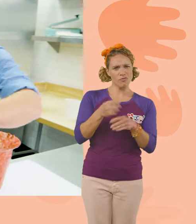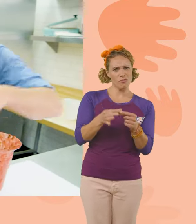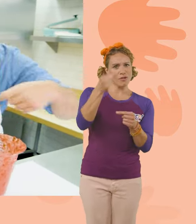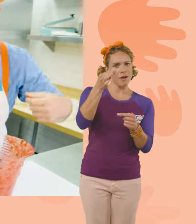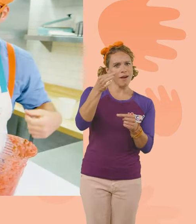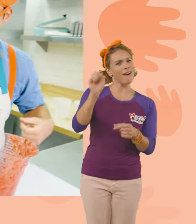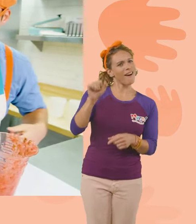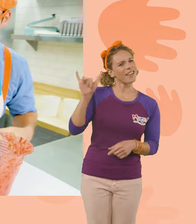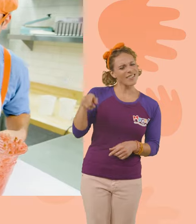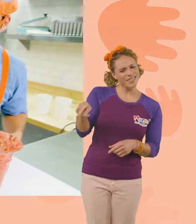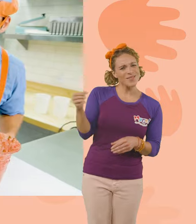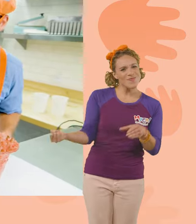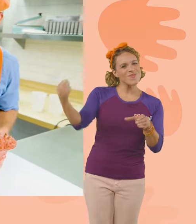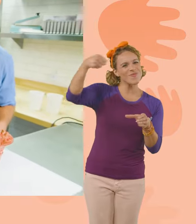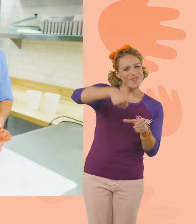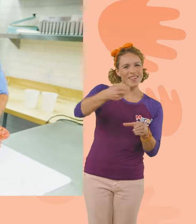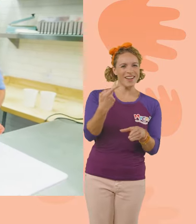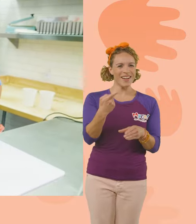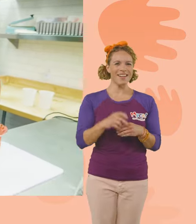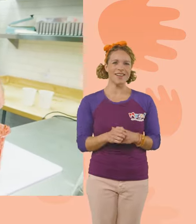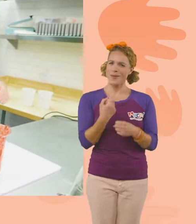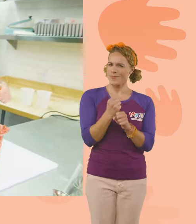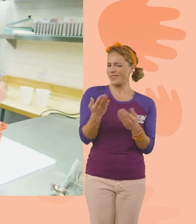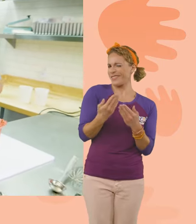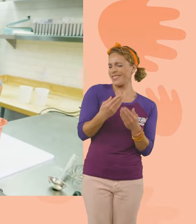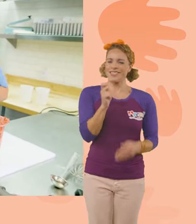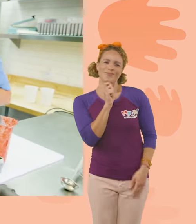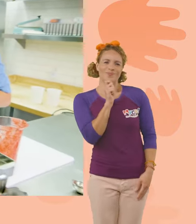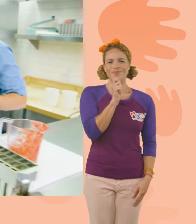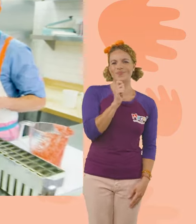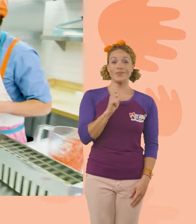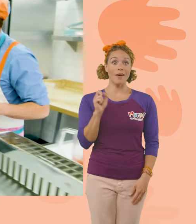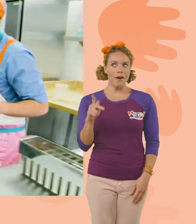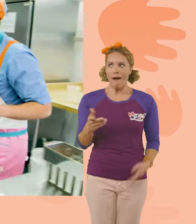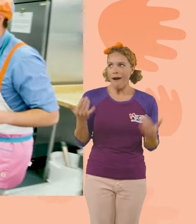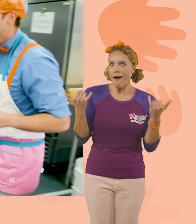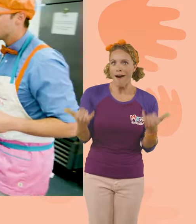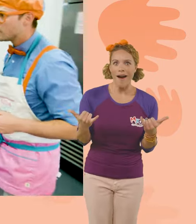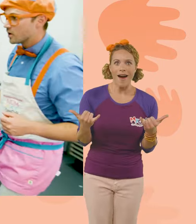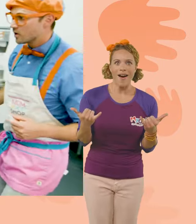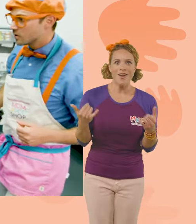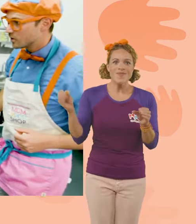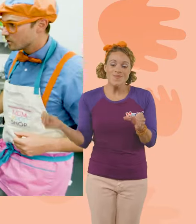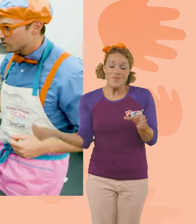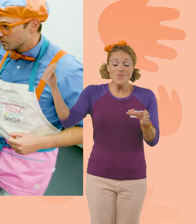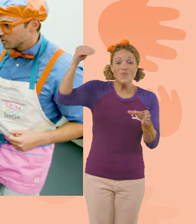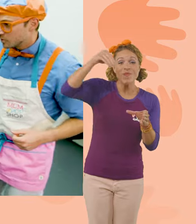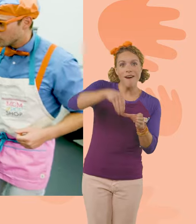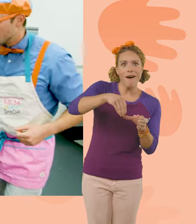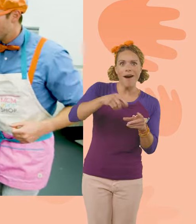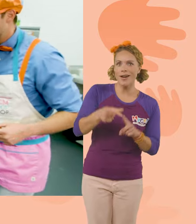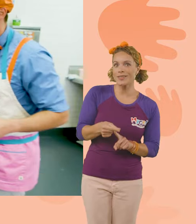wood? Yeah, that's what we just put in there. So it makes them so handy. Okay. And now we put it into our extra special